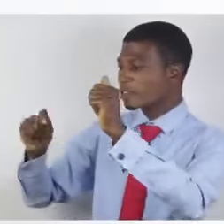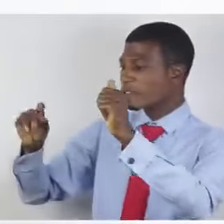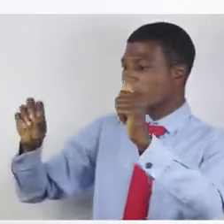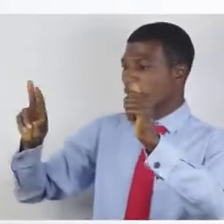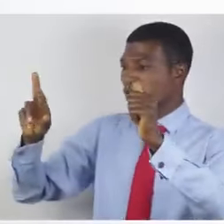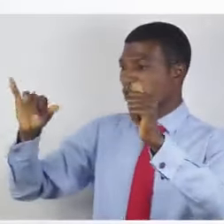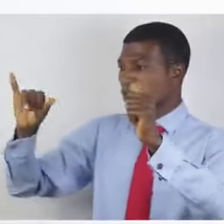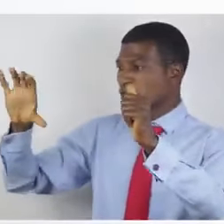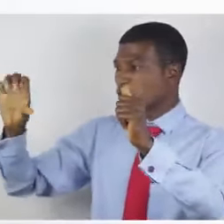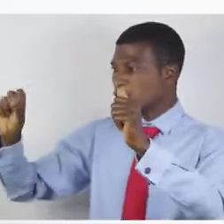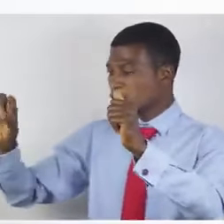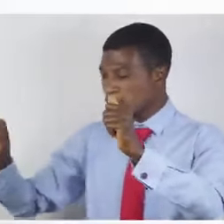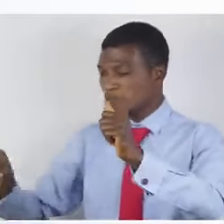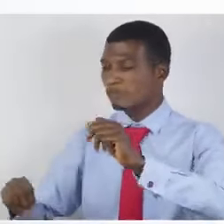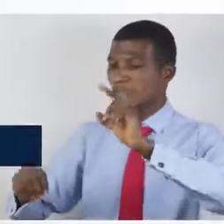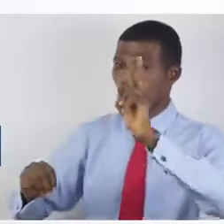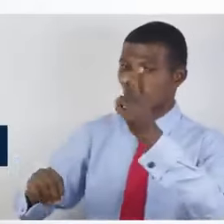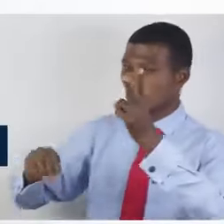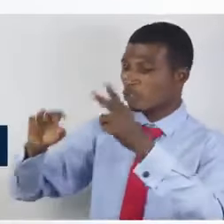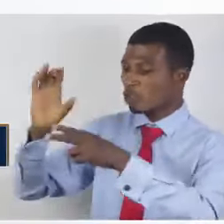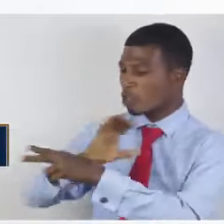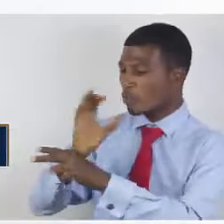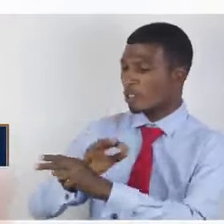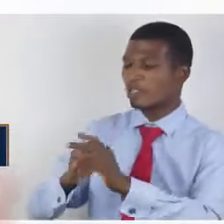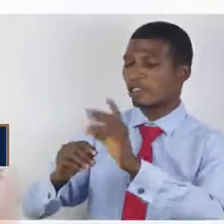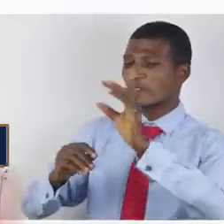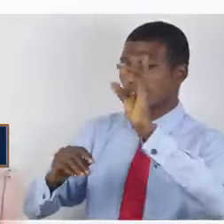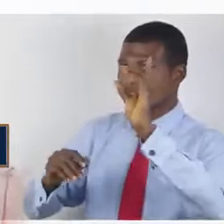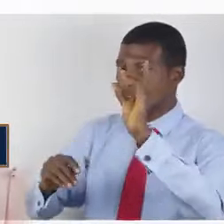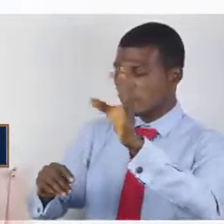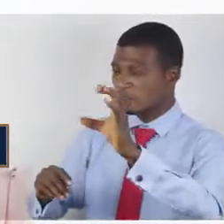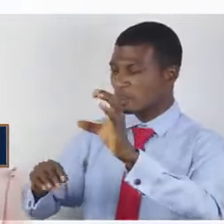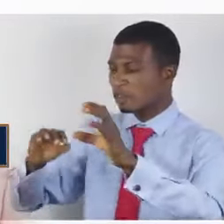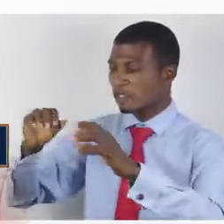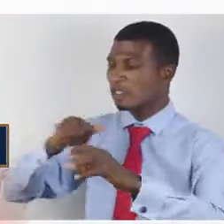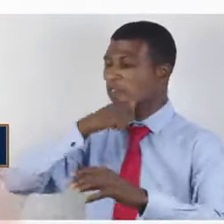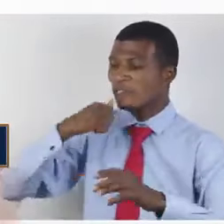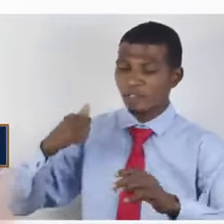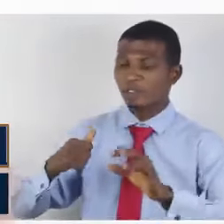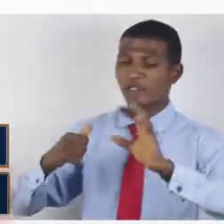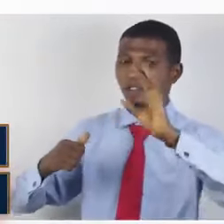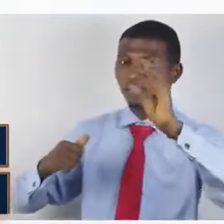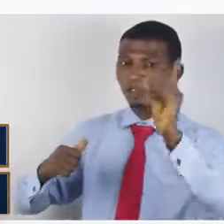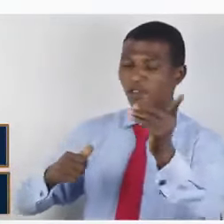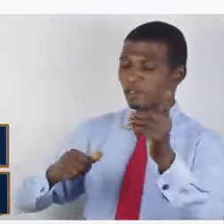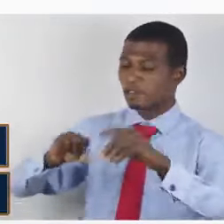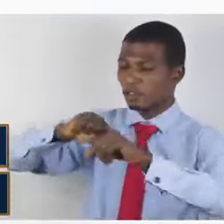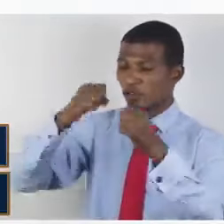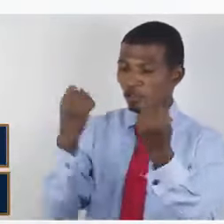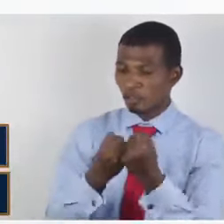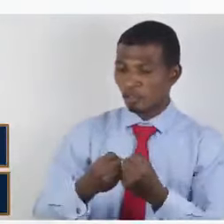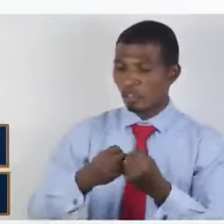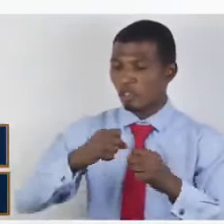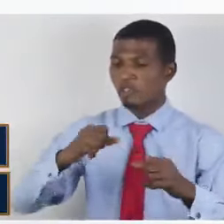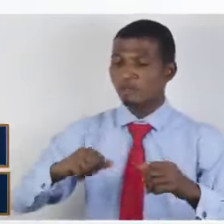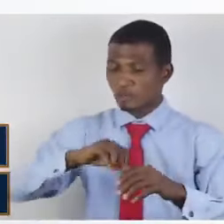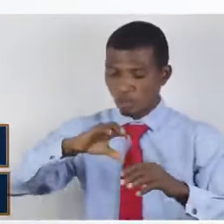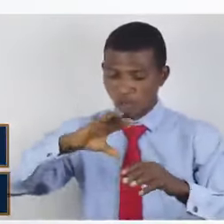by A. Tourism, B. Commerce, C. Agriculture, and D.